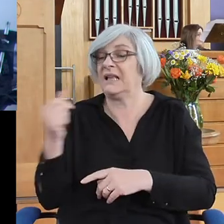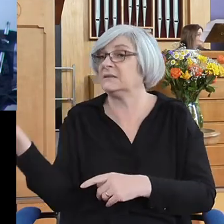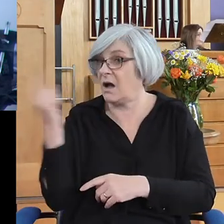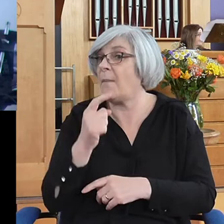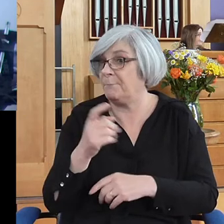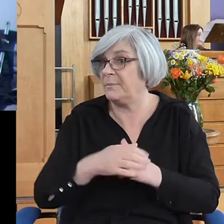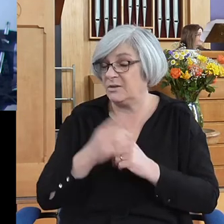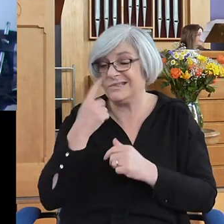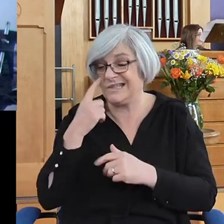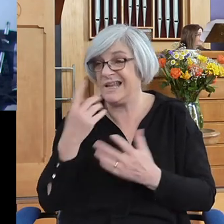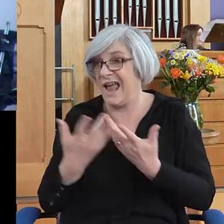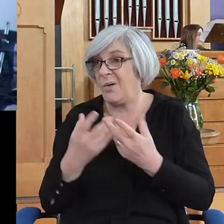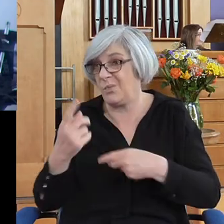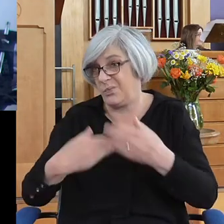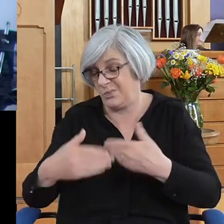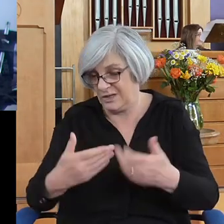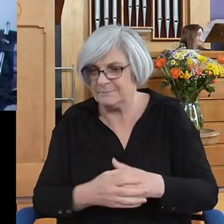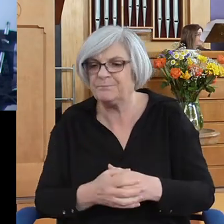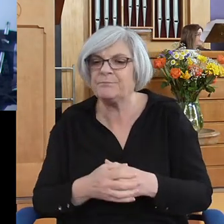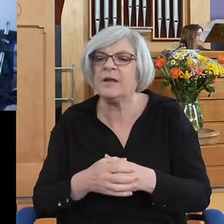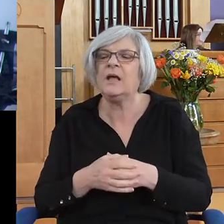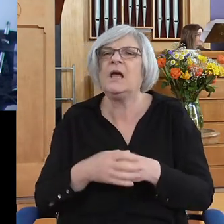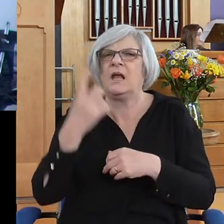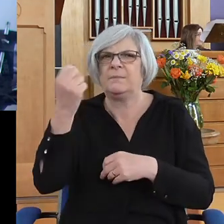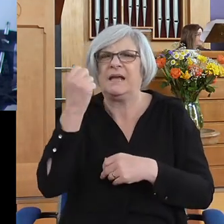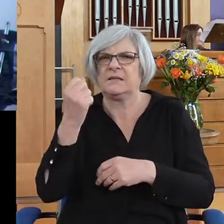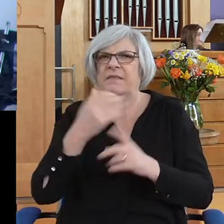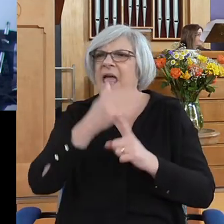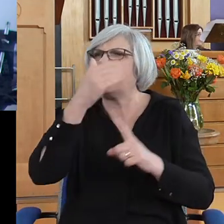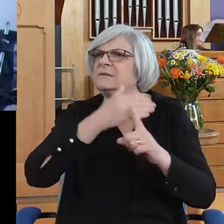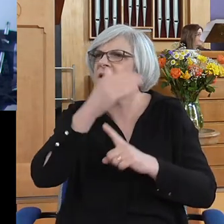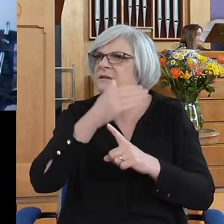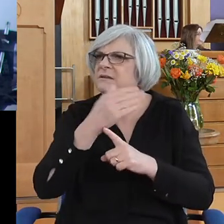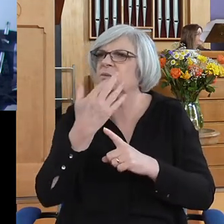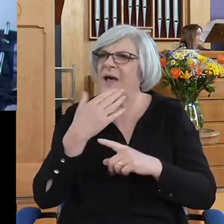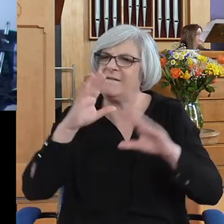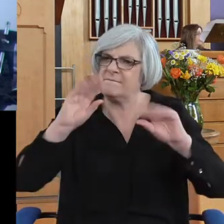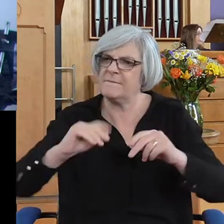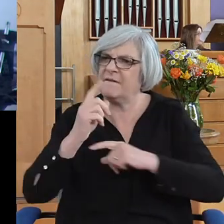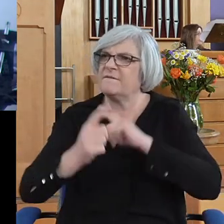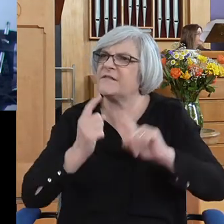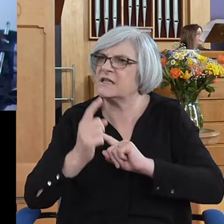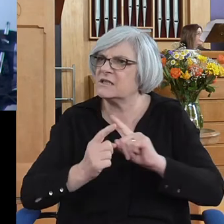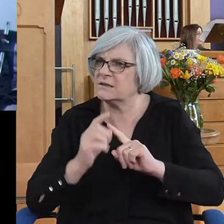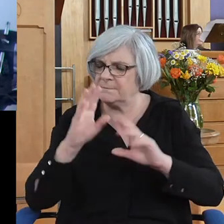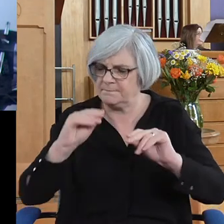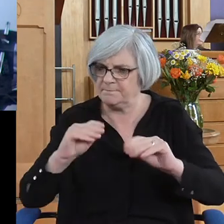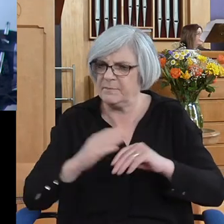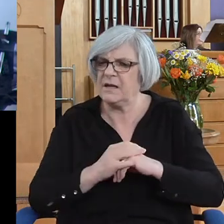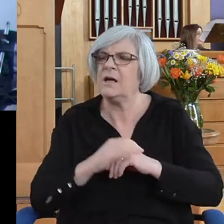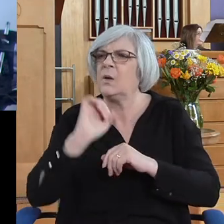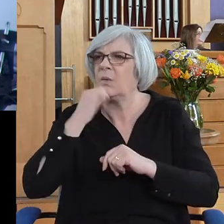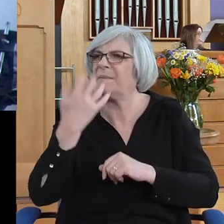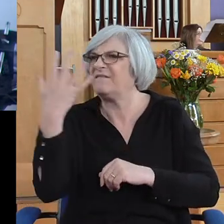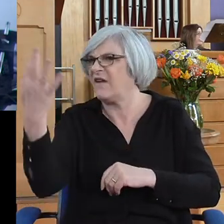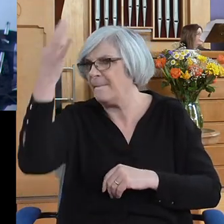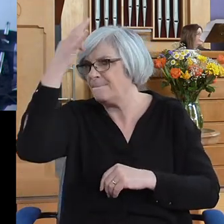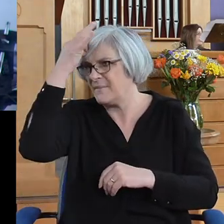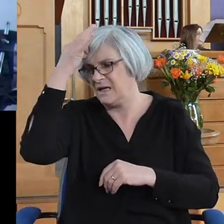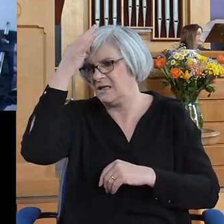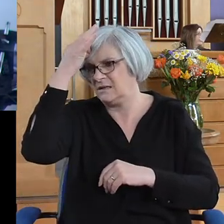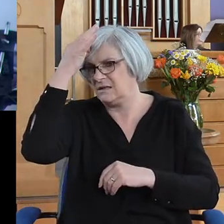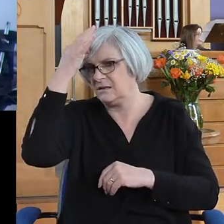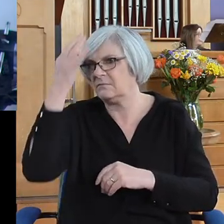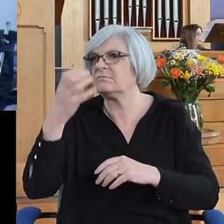reminder also to elders that after the stated annual meeting, there will be a very, very brief 5-minute